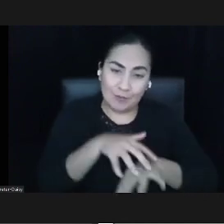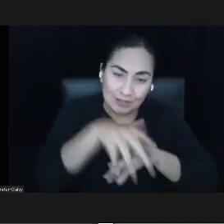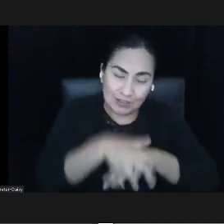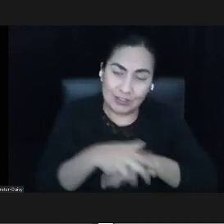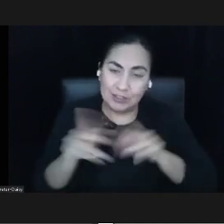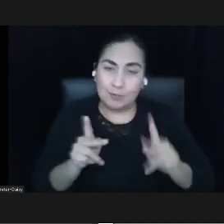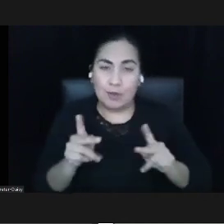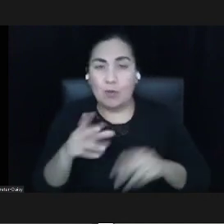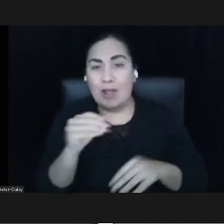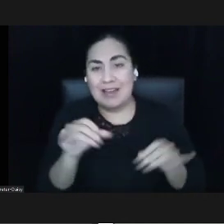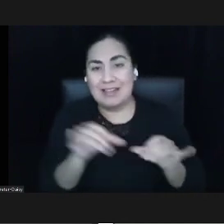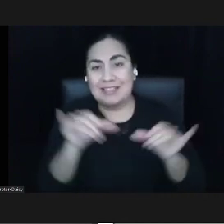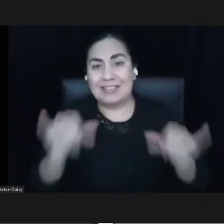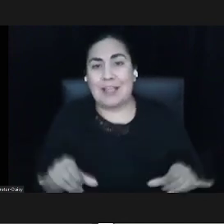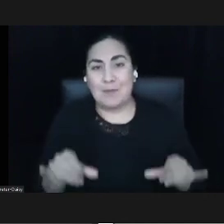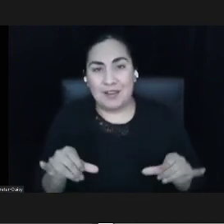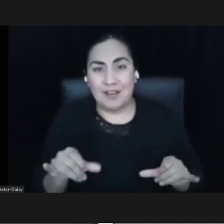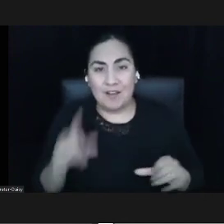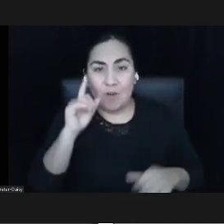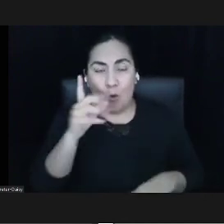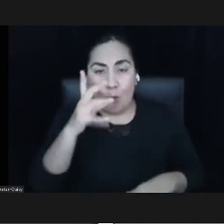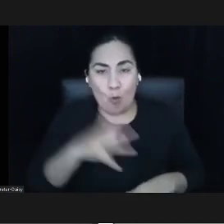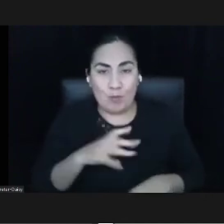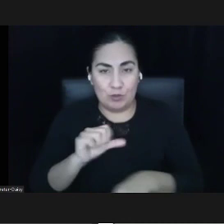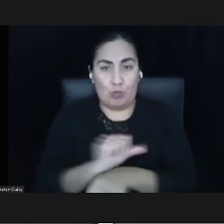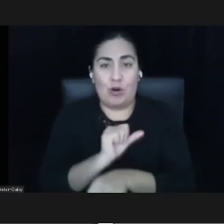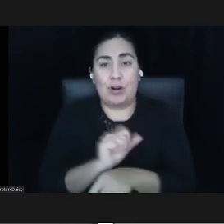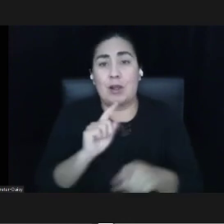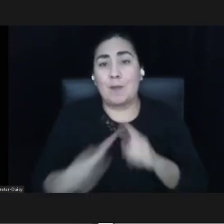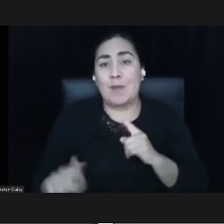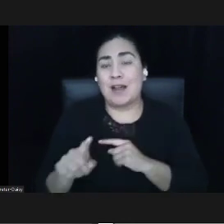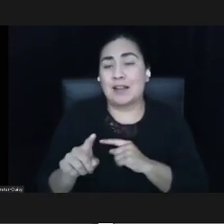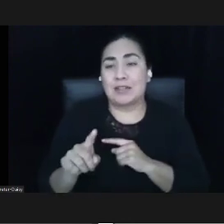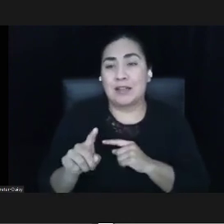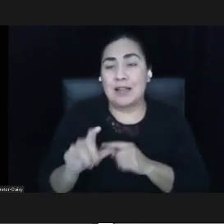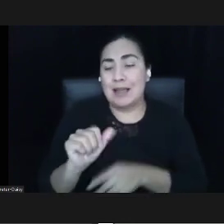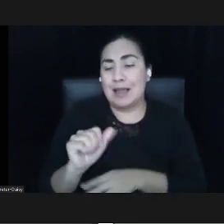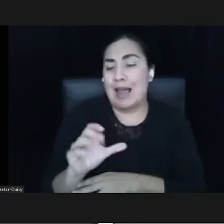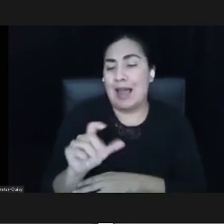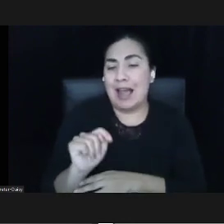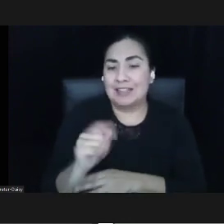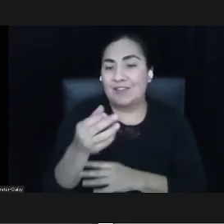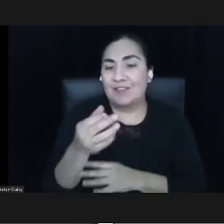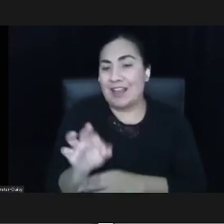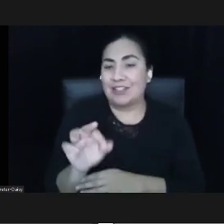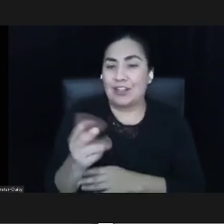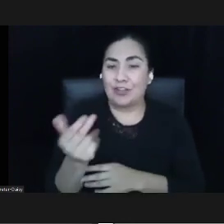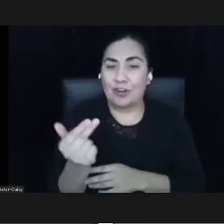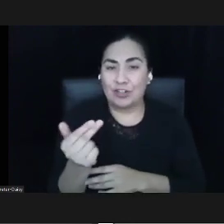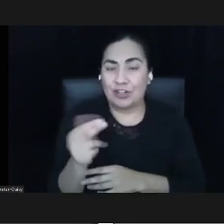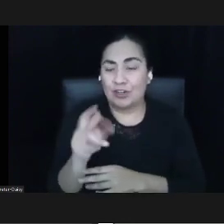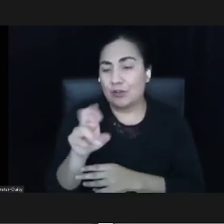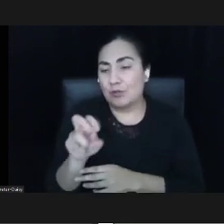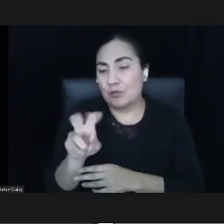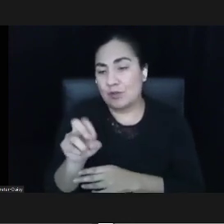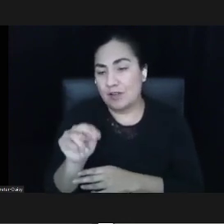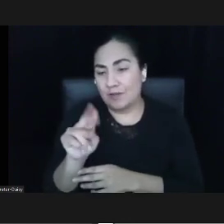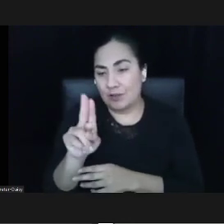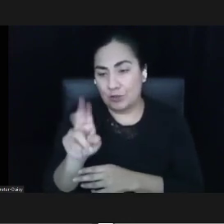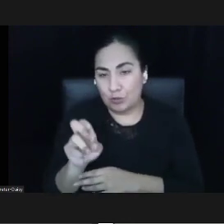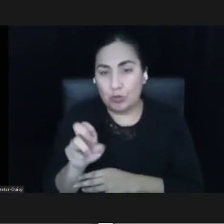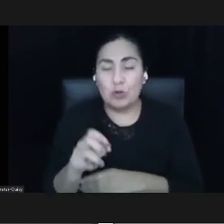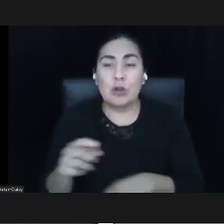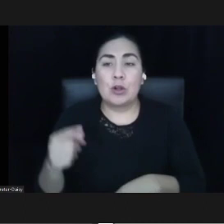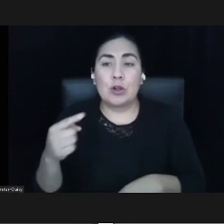However, it was the Revenue Act of 1913 that we found to have codified several things. Public charities and independent